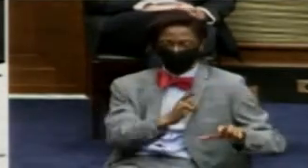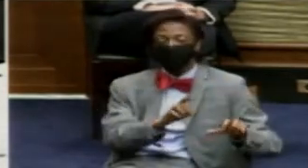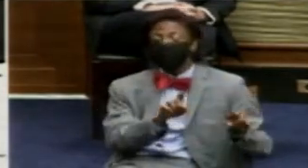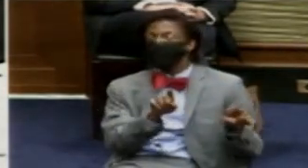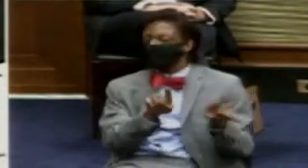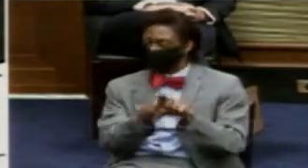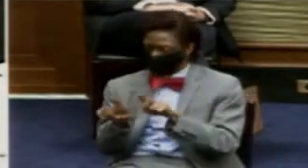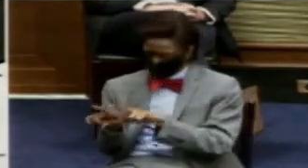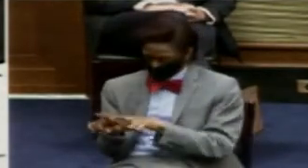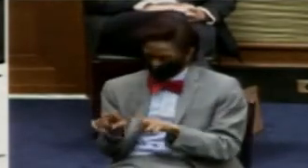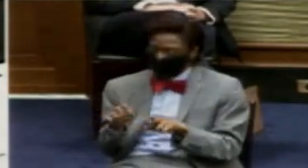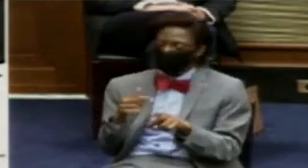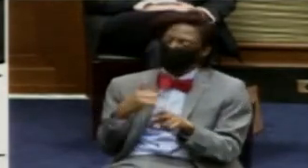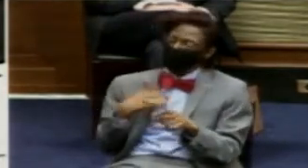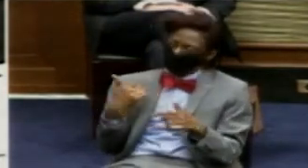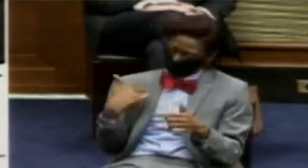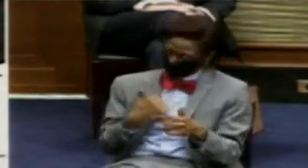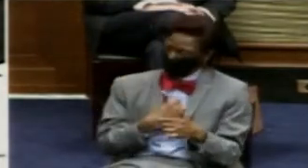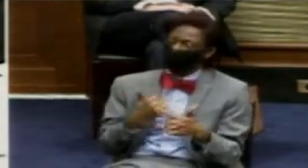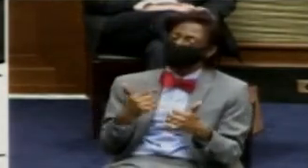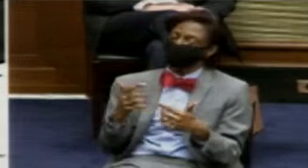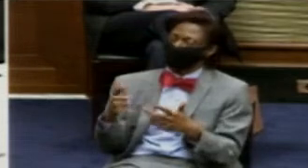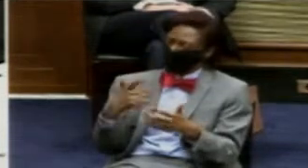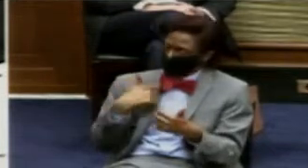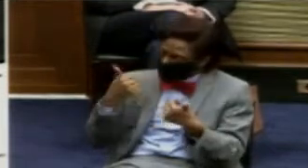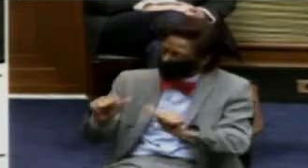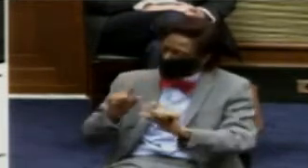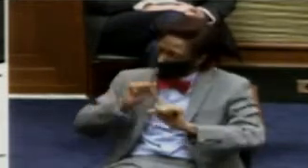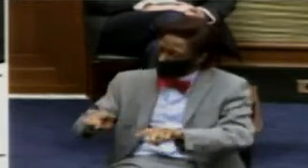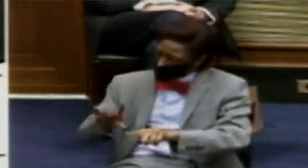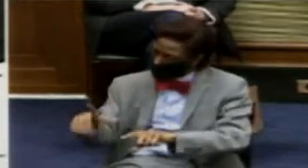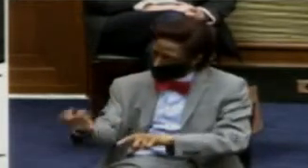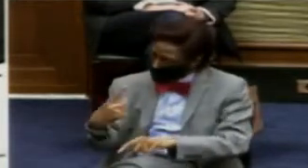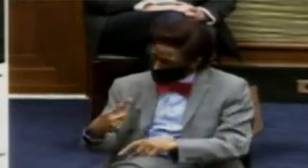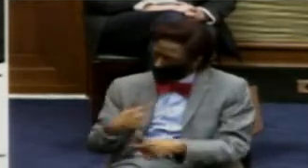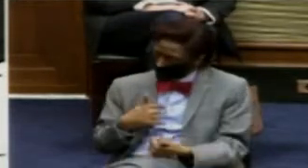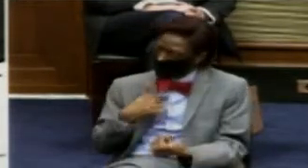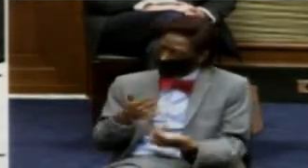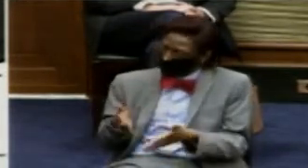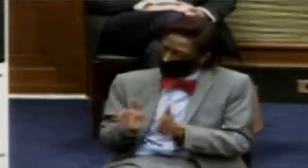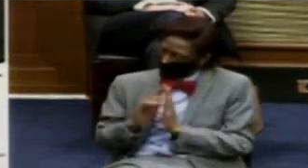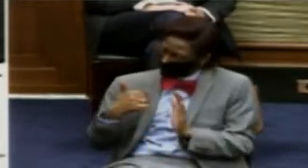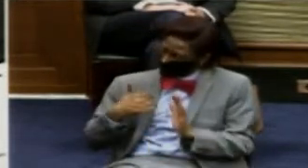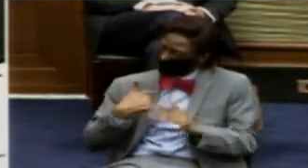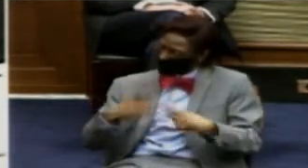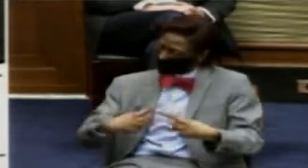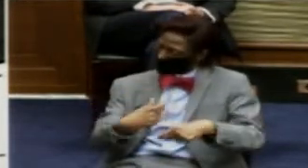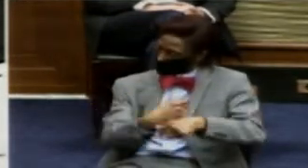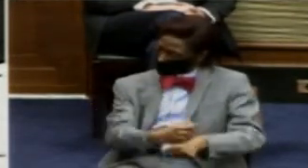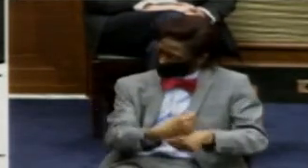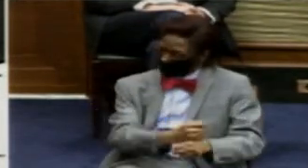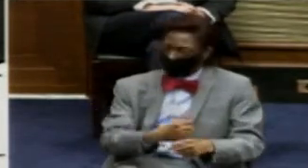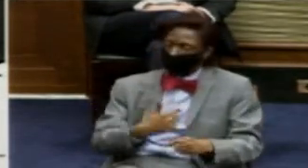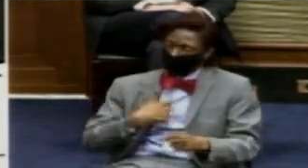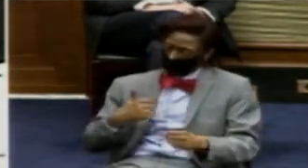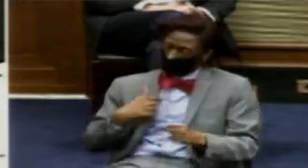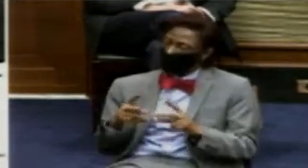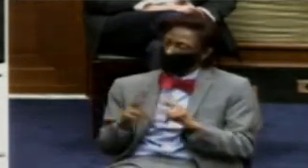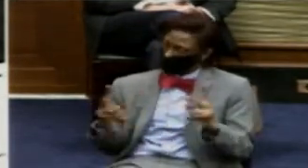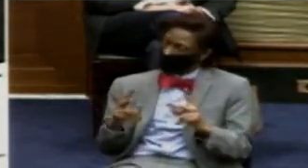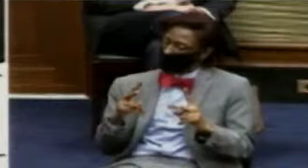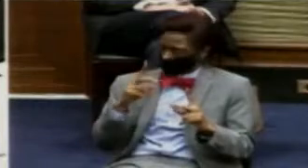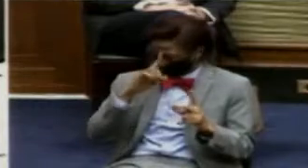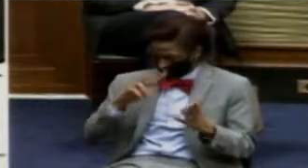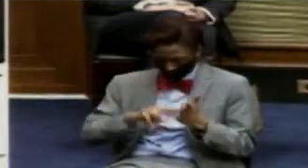Congressman, very focused on how we attract. I'm trying to answer your question, sir. You asked me about manufacturing, and we're very intent on